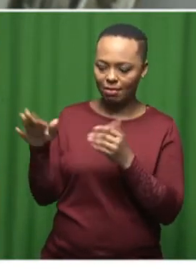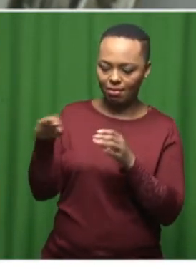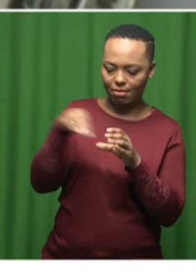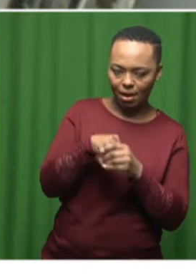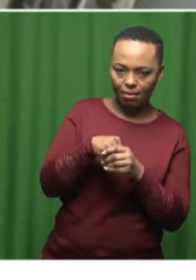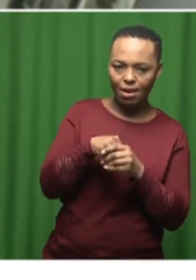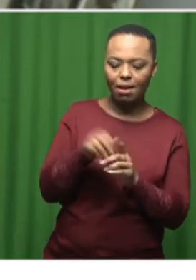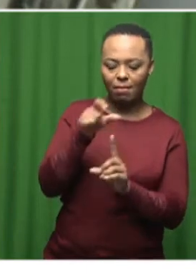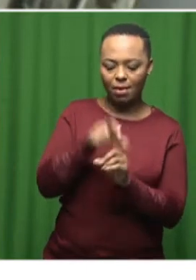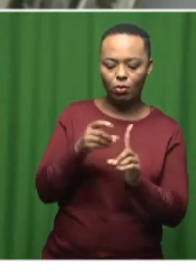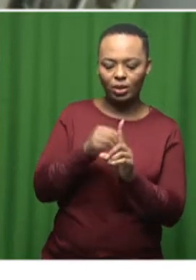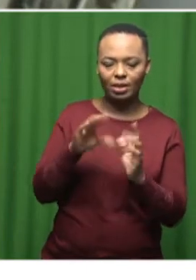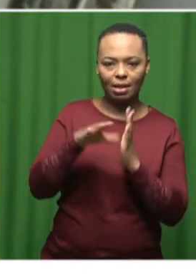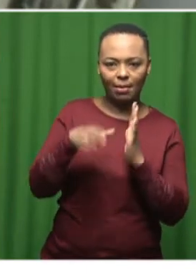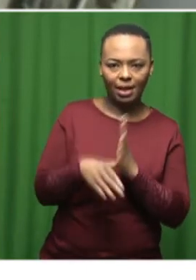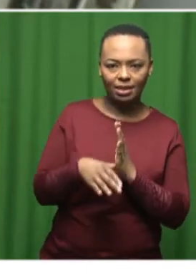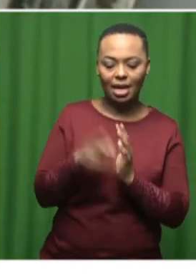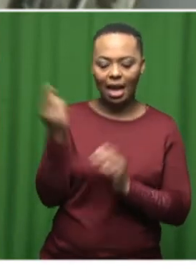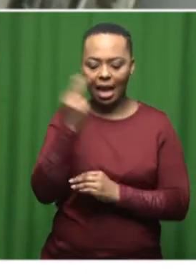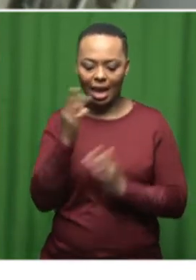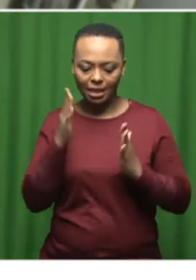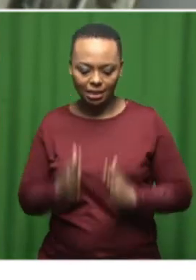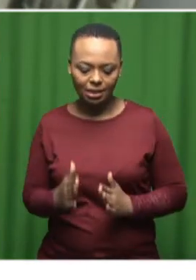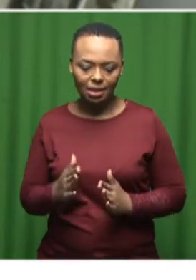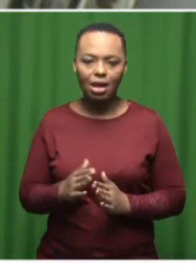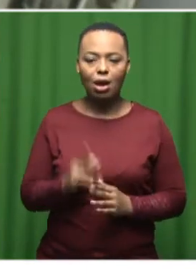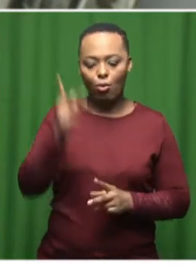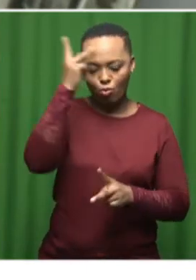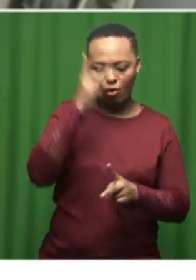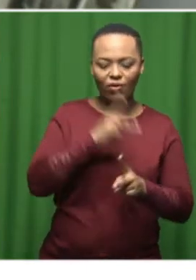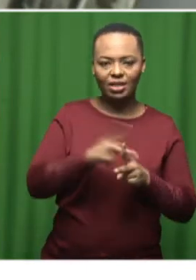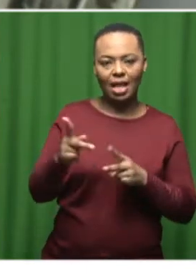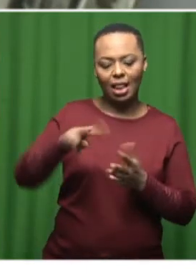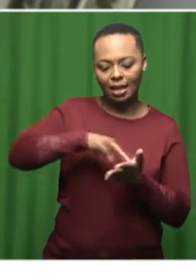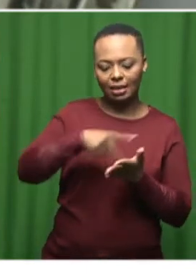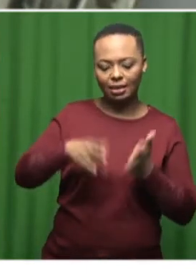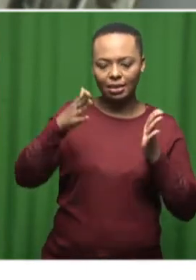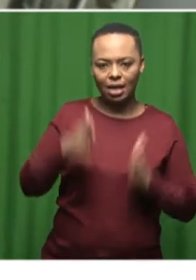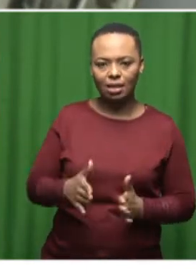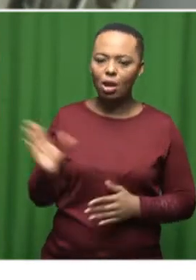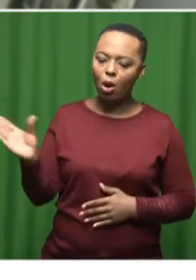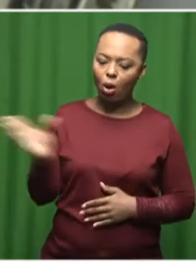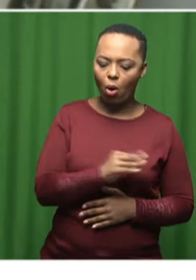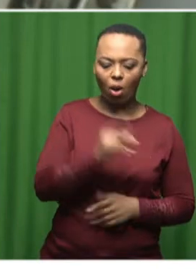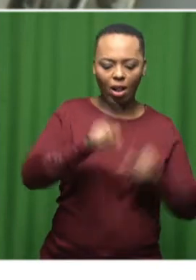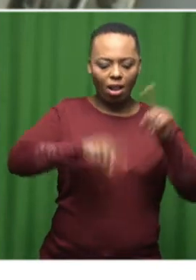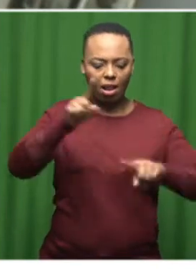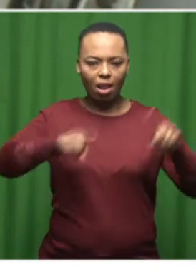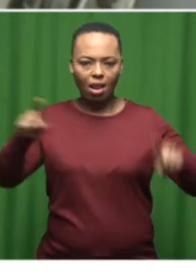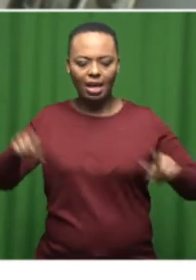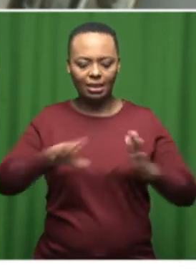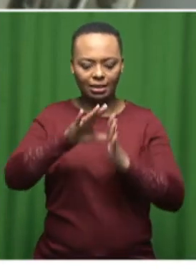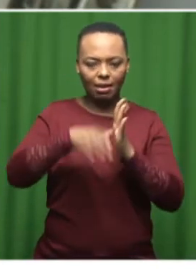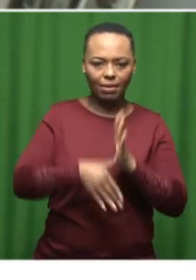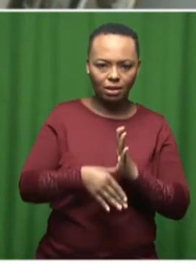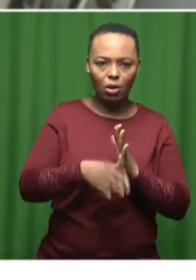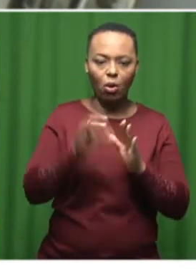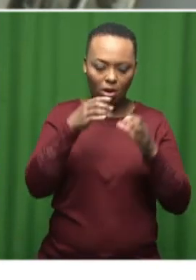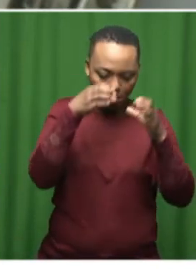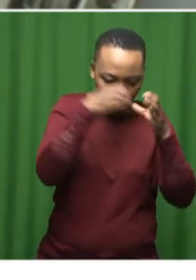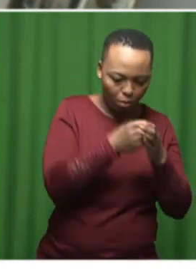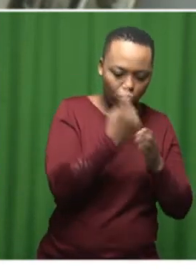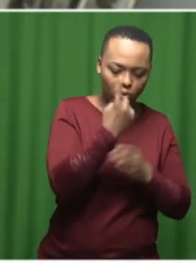artists, professional dancers from all kinds of disabilities, because disability is not a homogeneous group. And